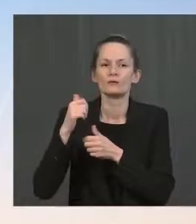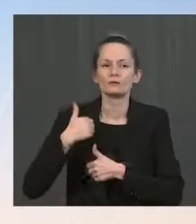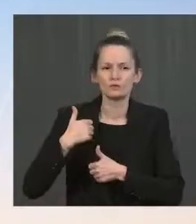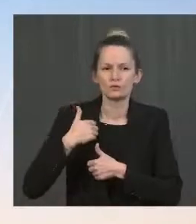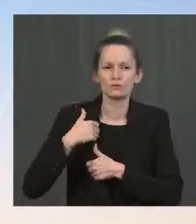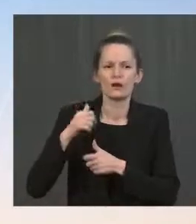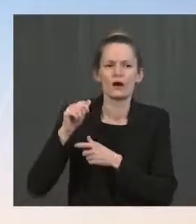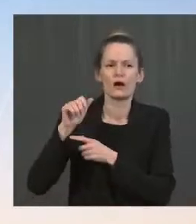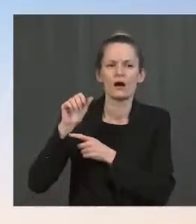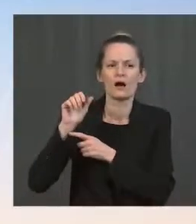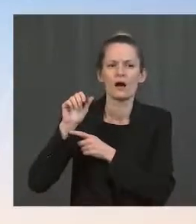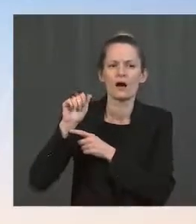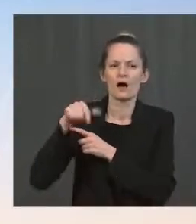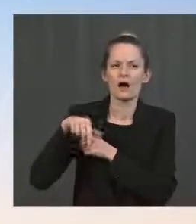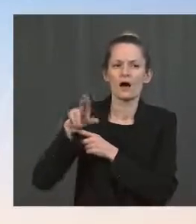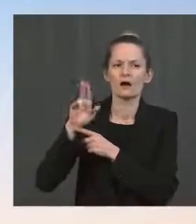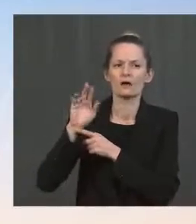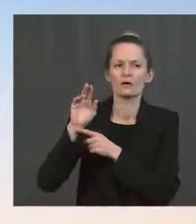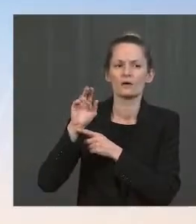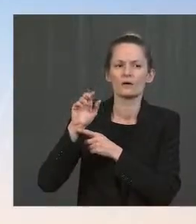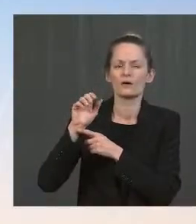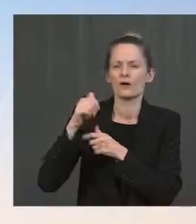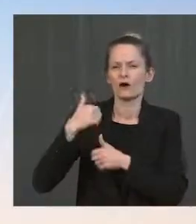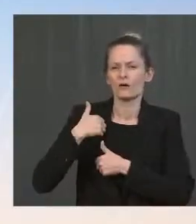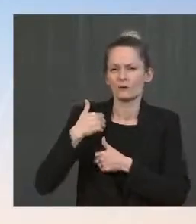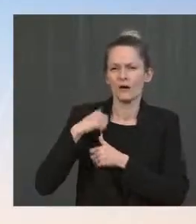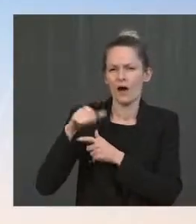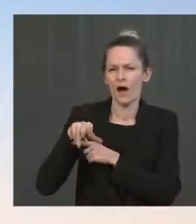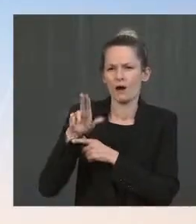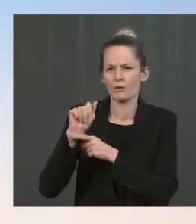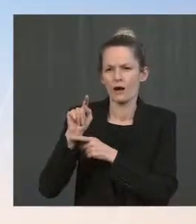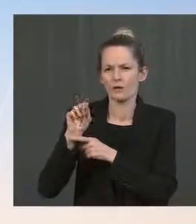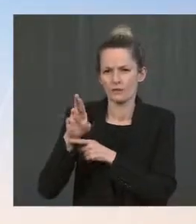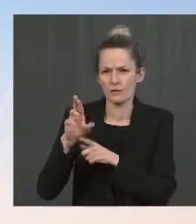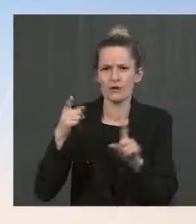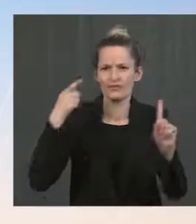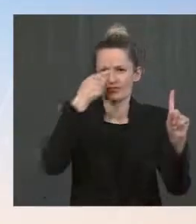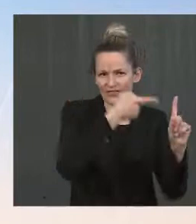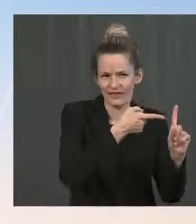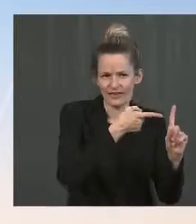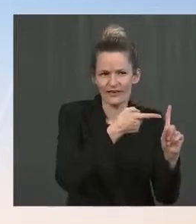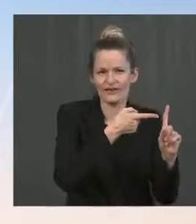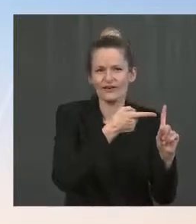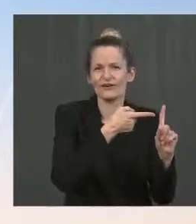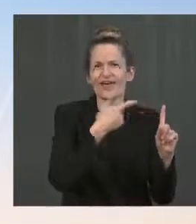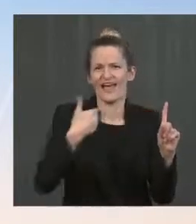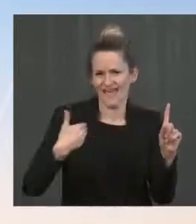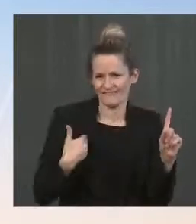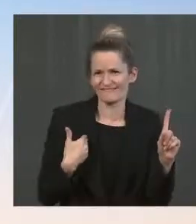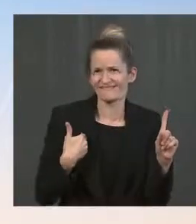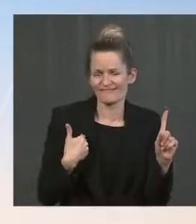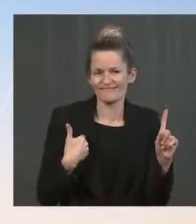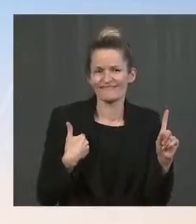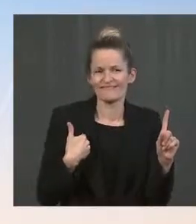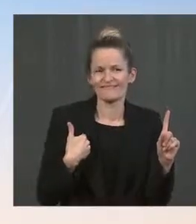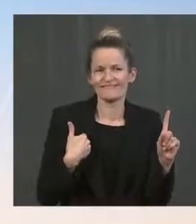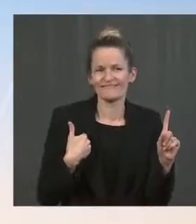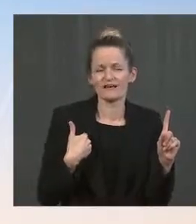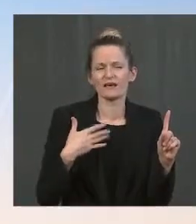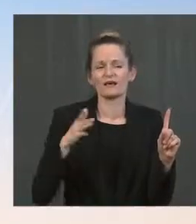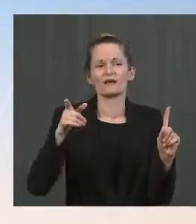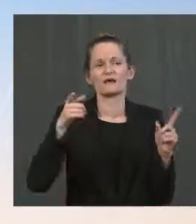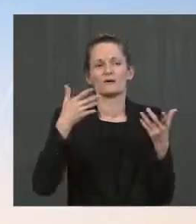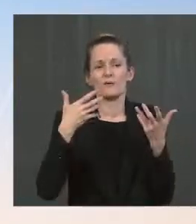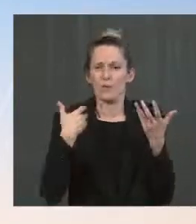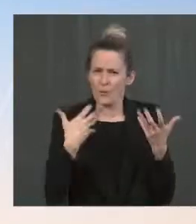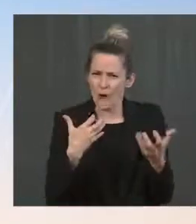with international partners, and also members of our State Department are in discussions with the Taliban, because we do want to work through and ensure that